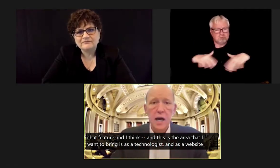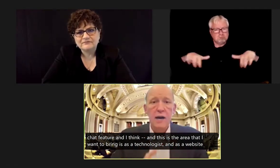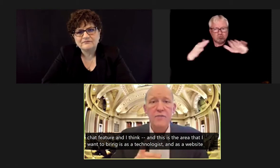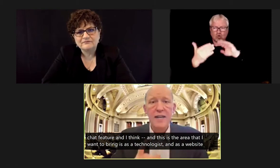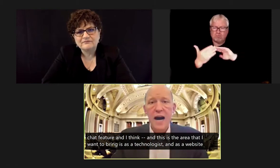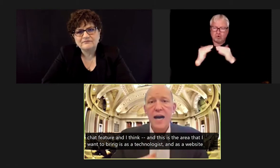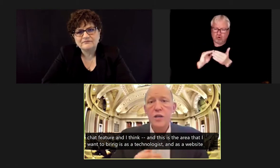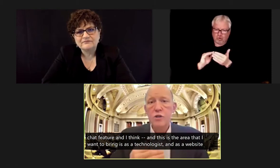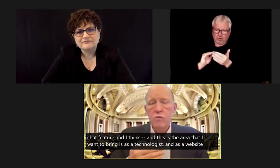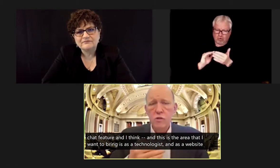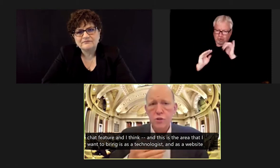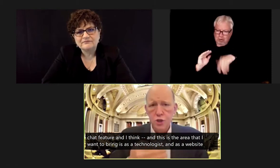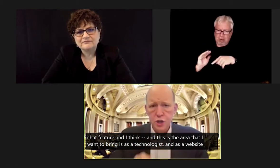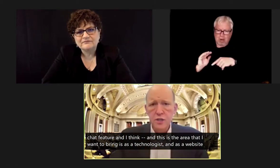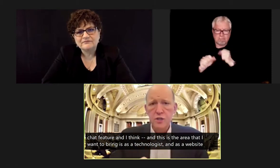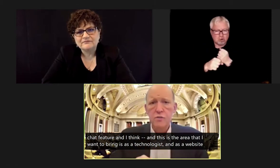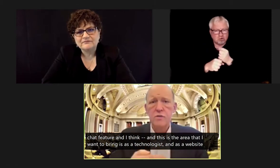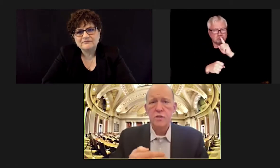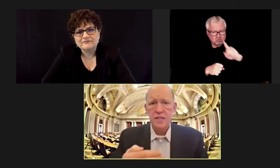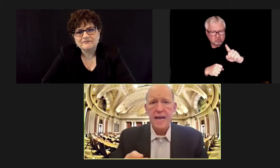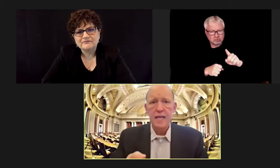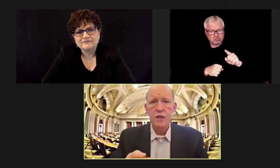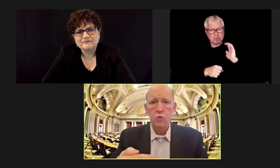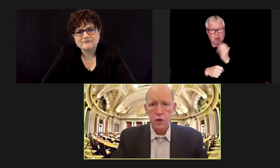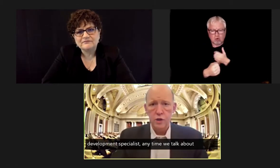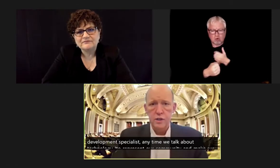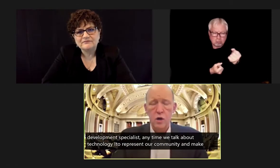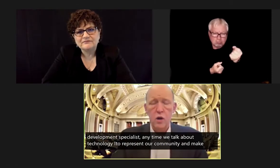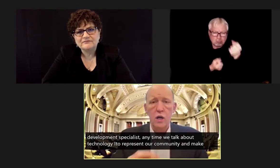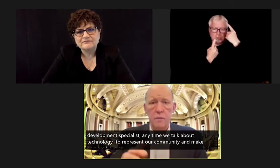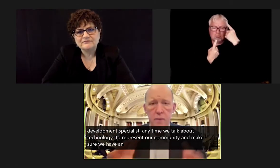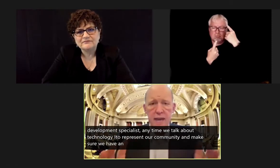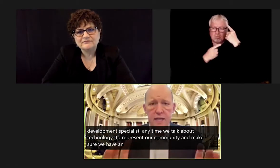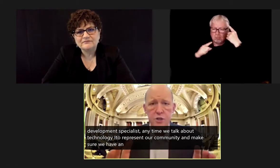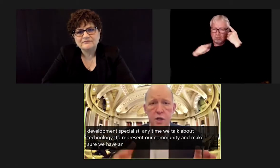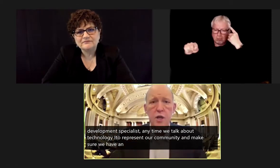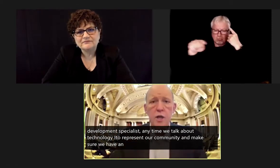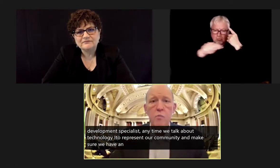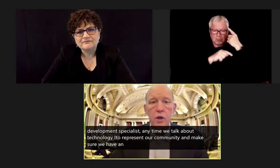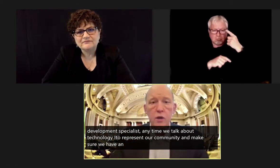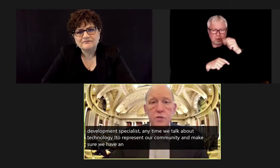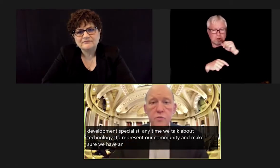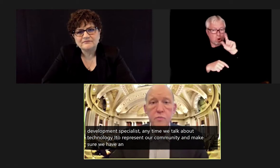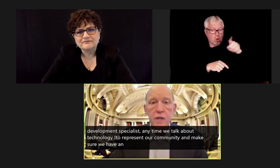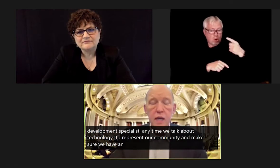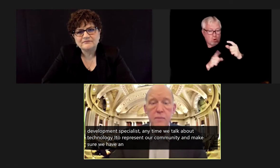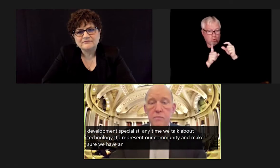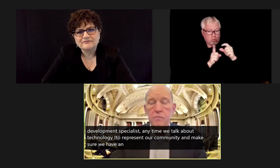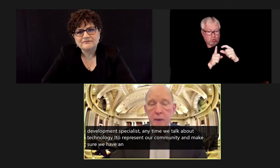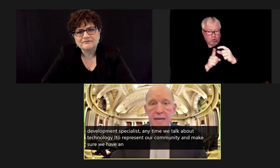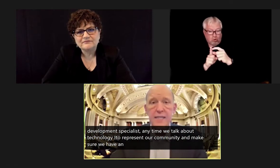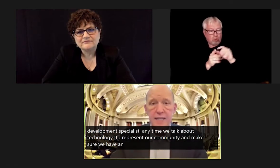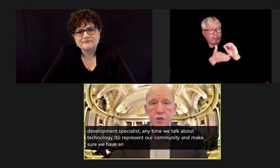understanding of not just saying the words on a page, but also